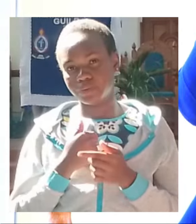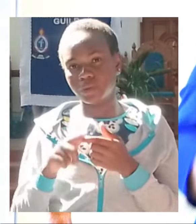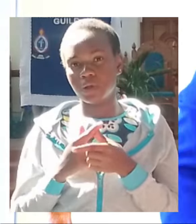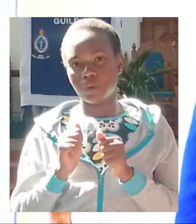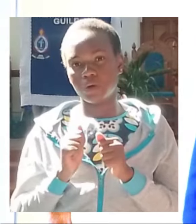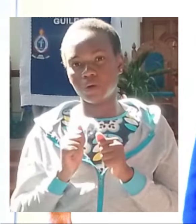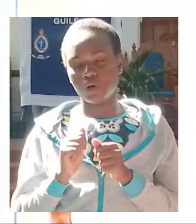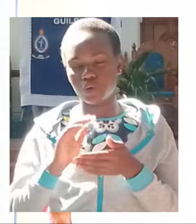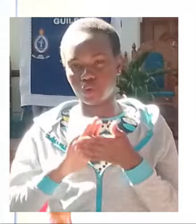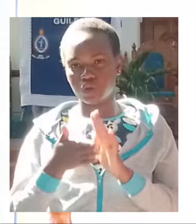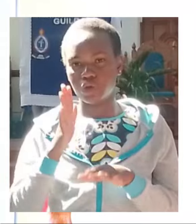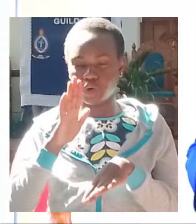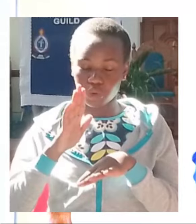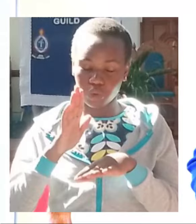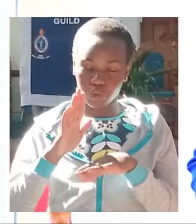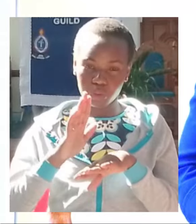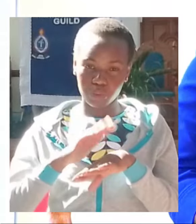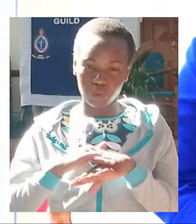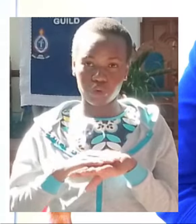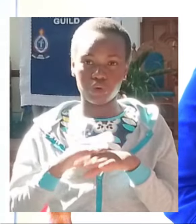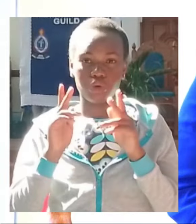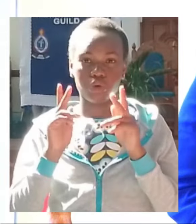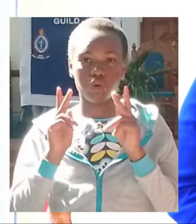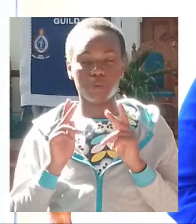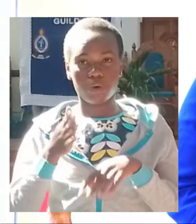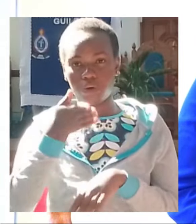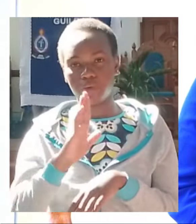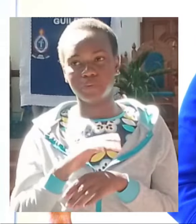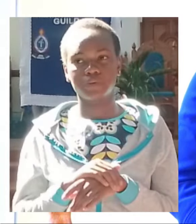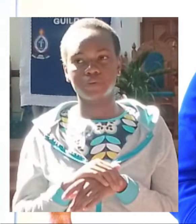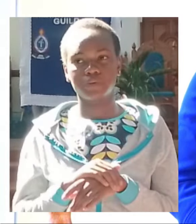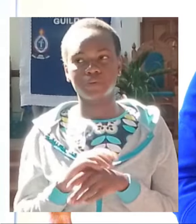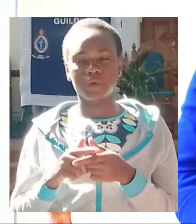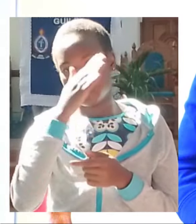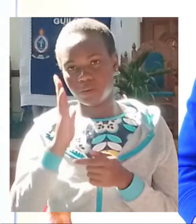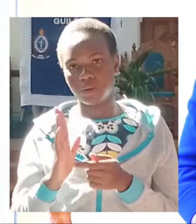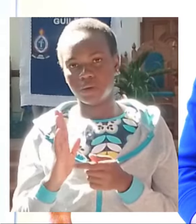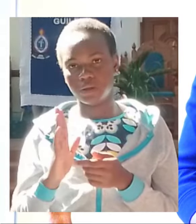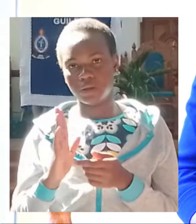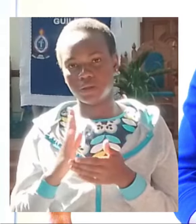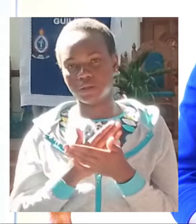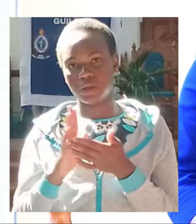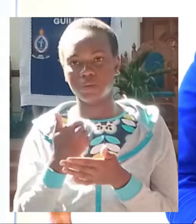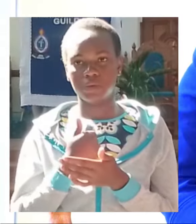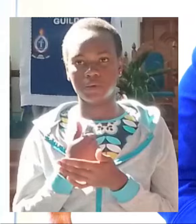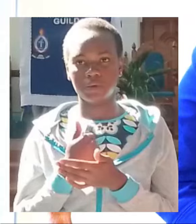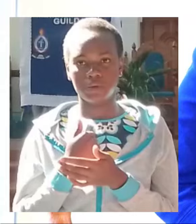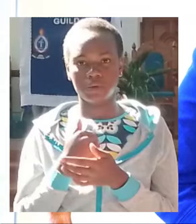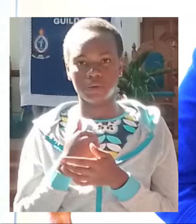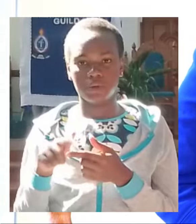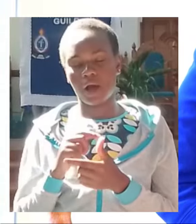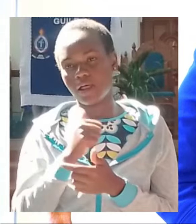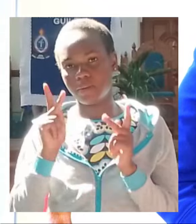very jealous. I am full of jealousy. You will never share me with anybody